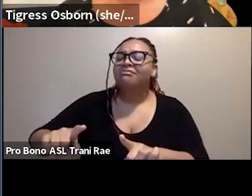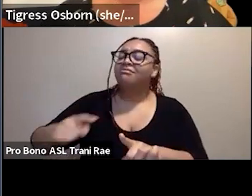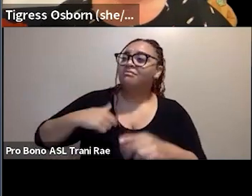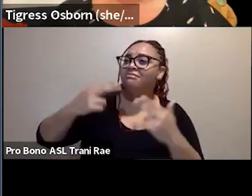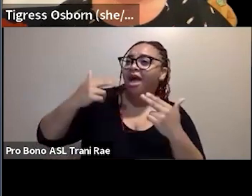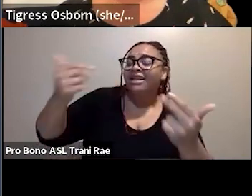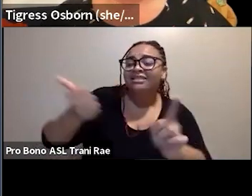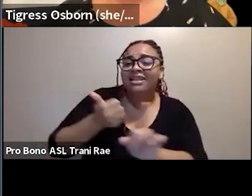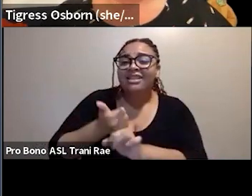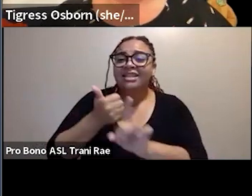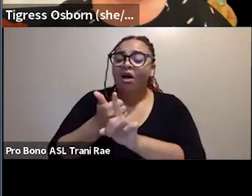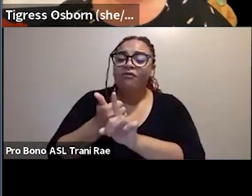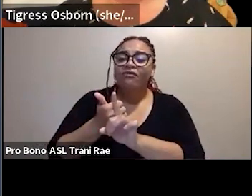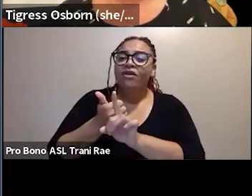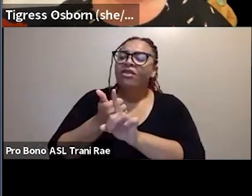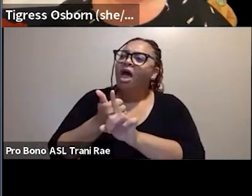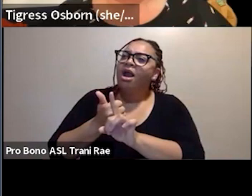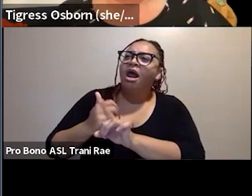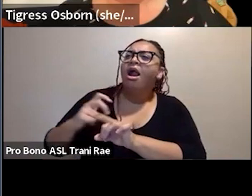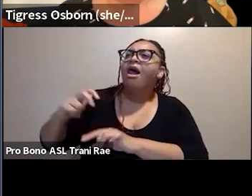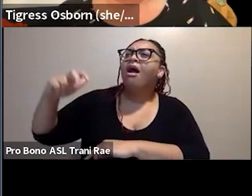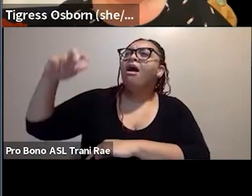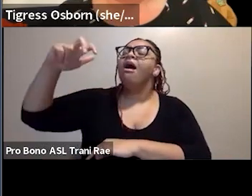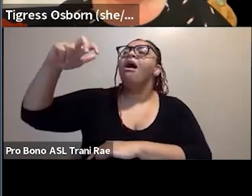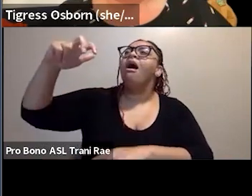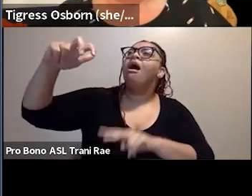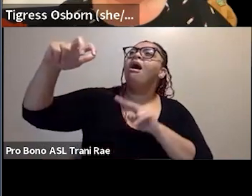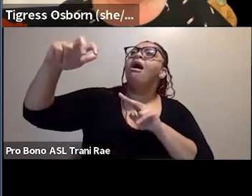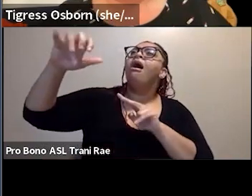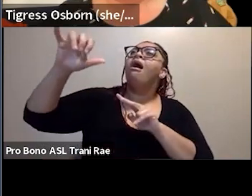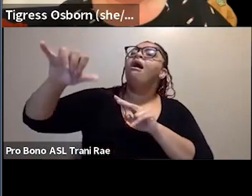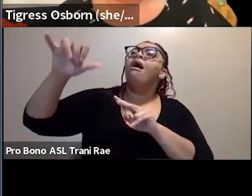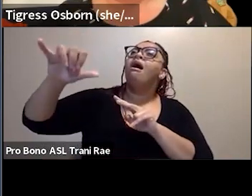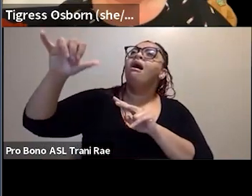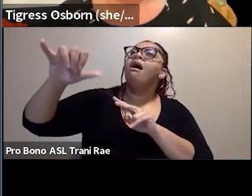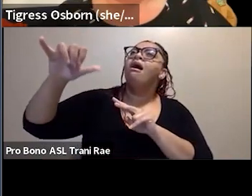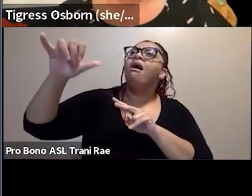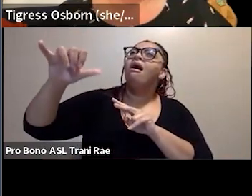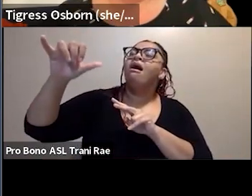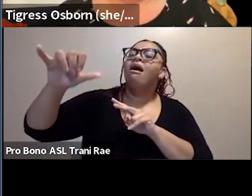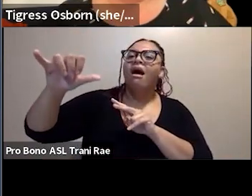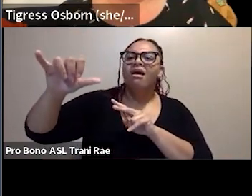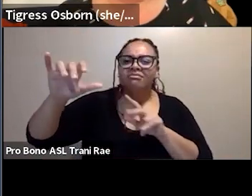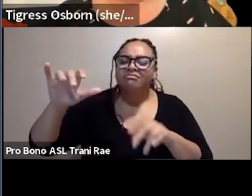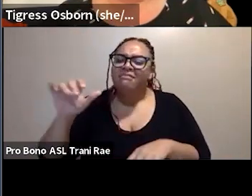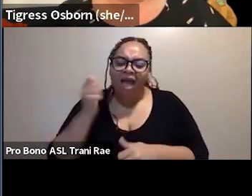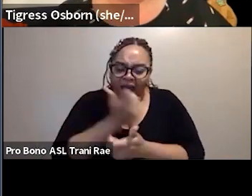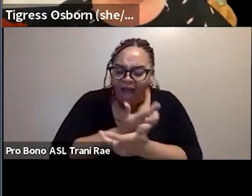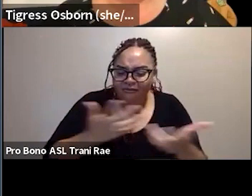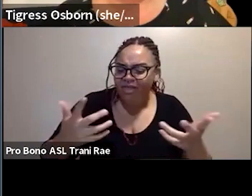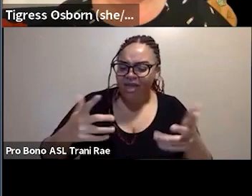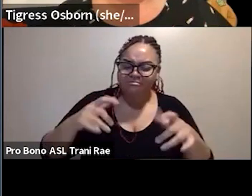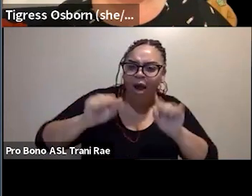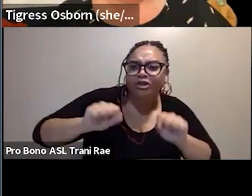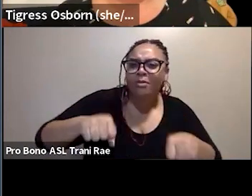on scaffolds after welding metal and glass into windows and rafters and beams and partitions, its muscled arms